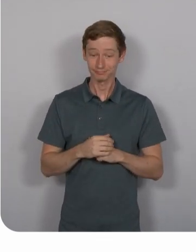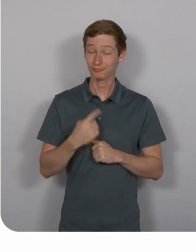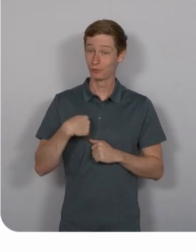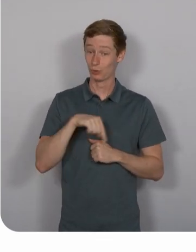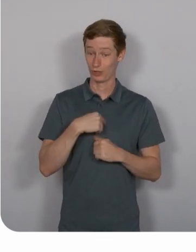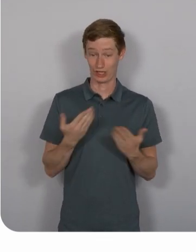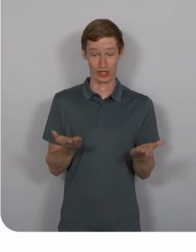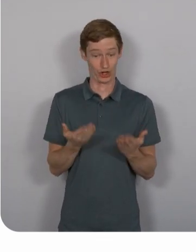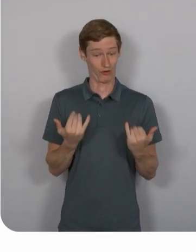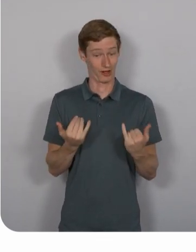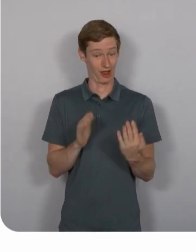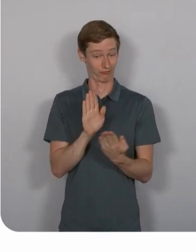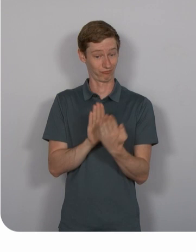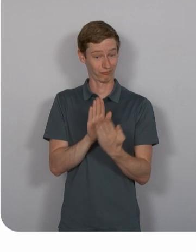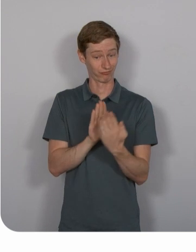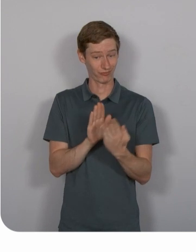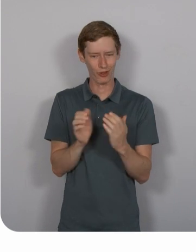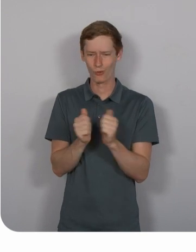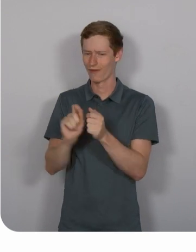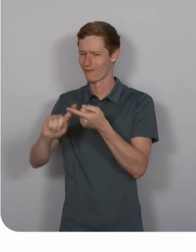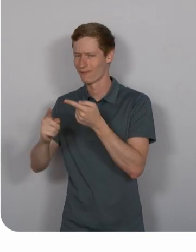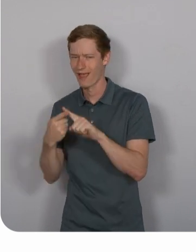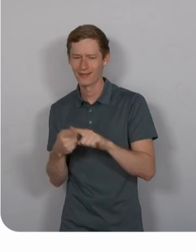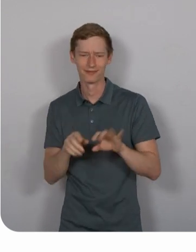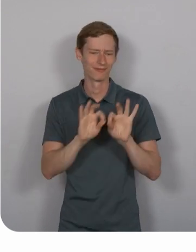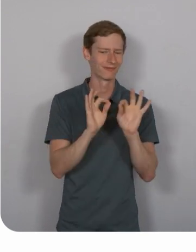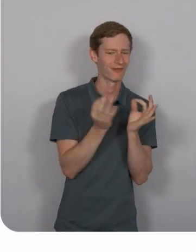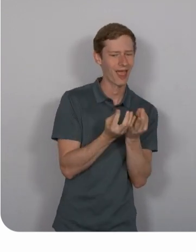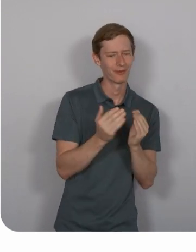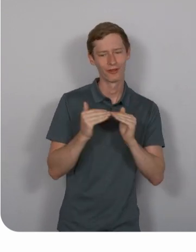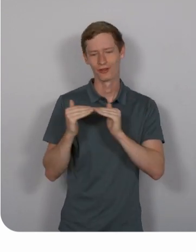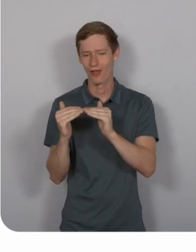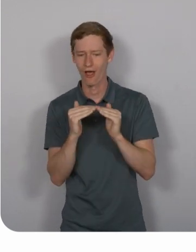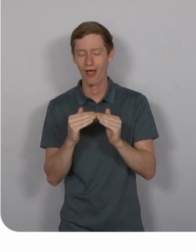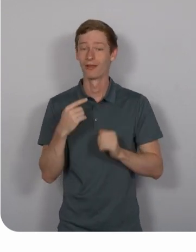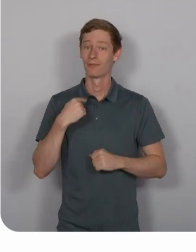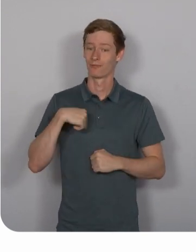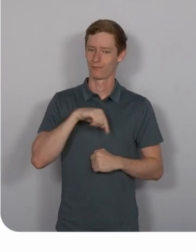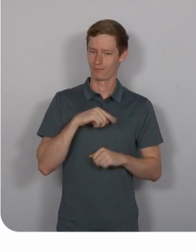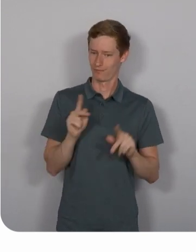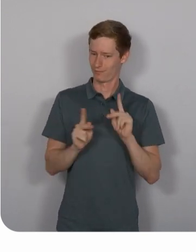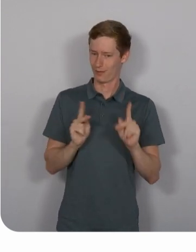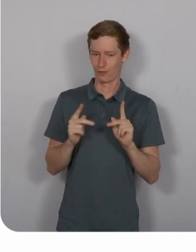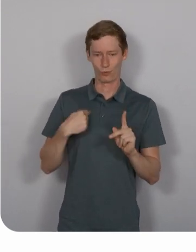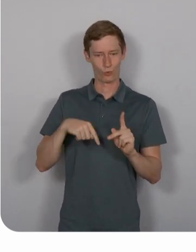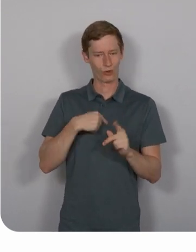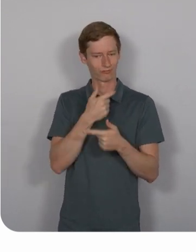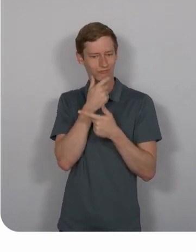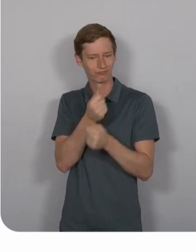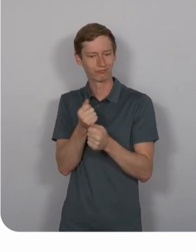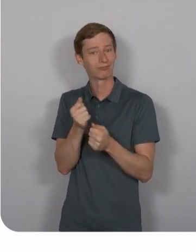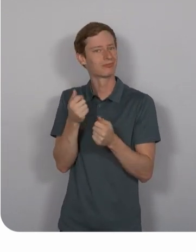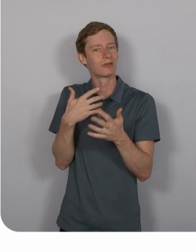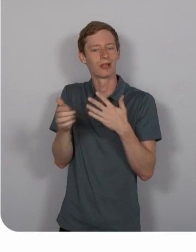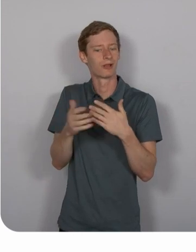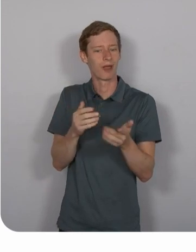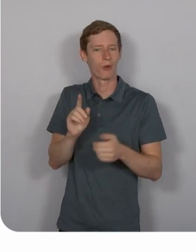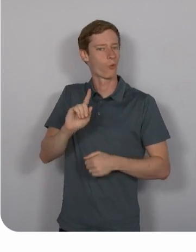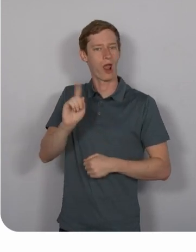people feel closer. Like we're right there, present with each other, with our friends and family